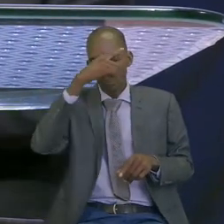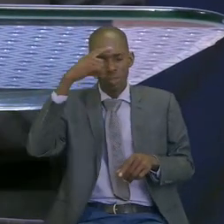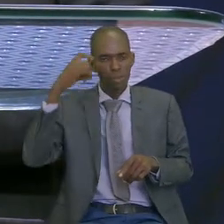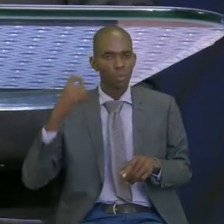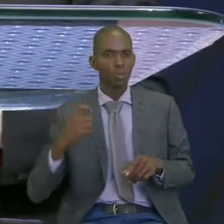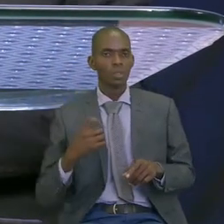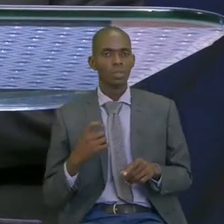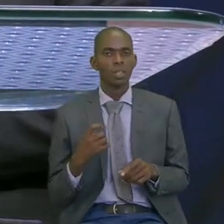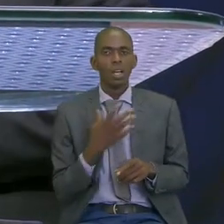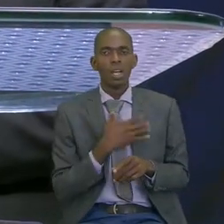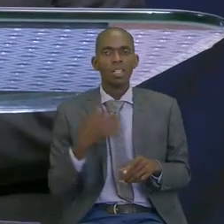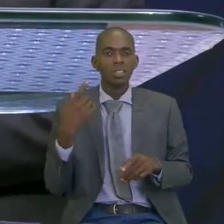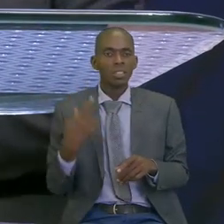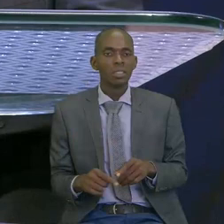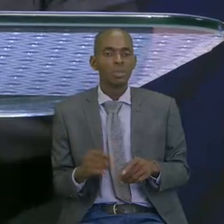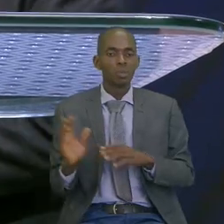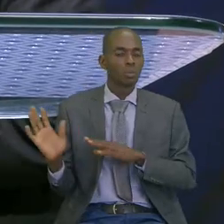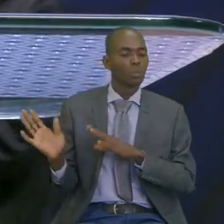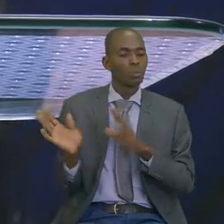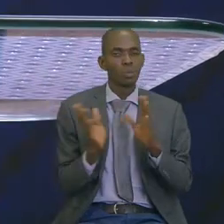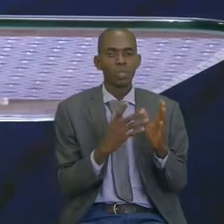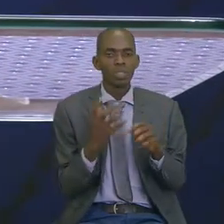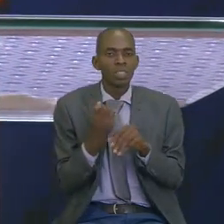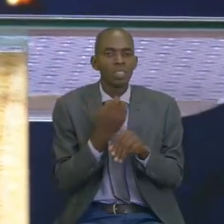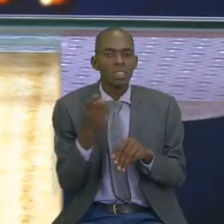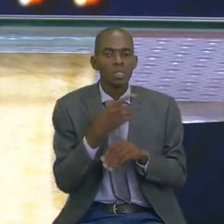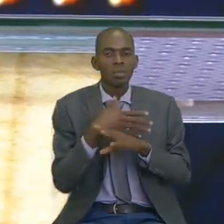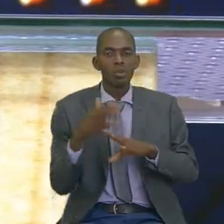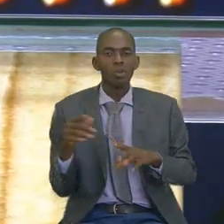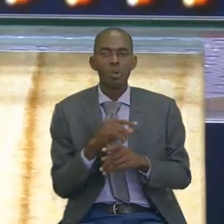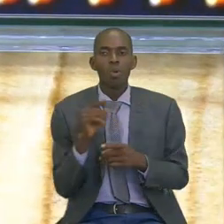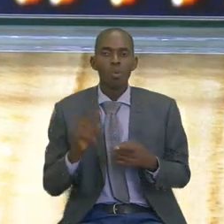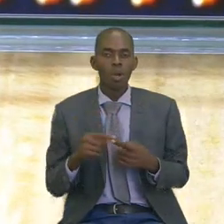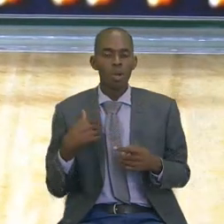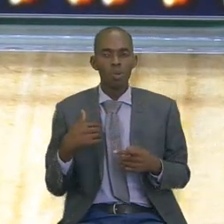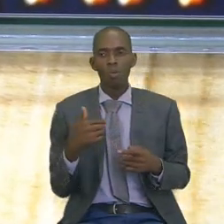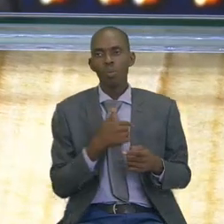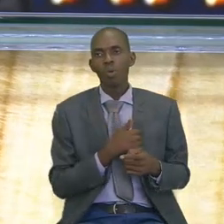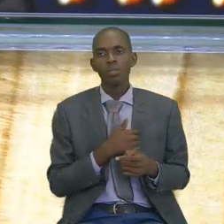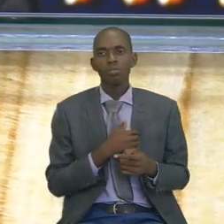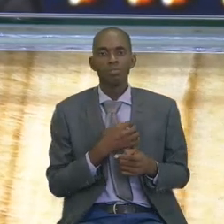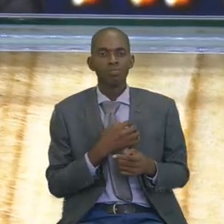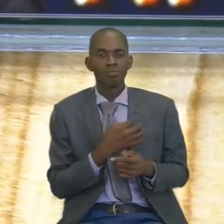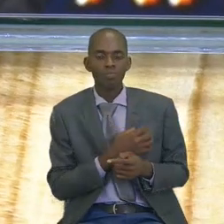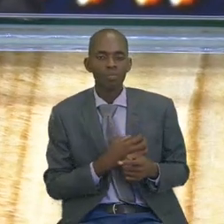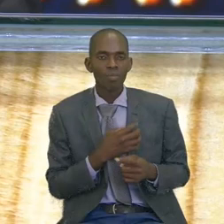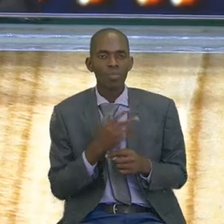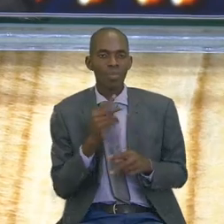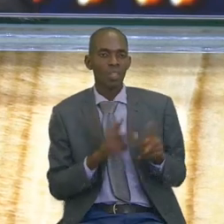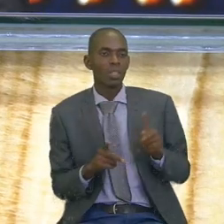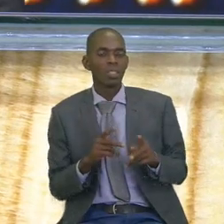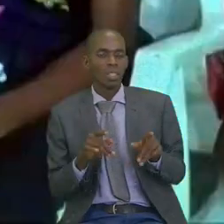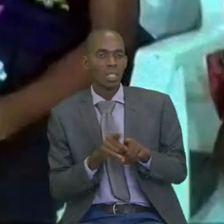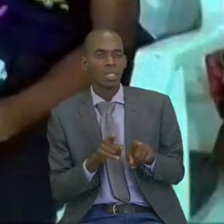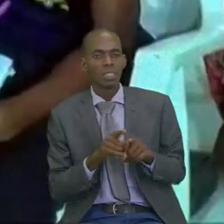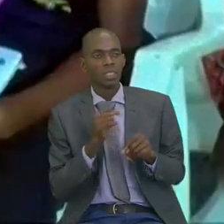carried them away. Now, why do we envy these people? They are kings of their emperors,